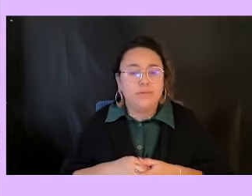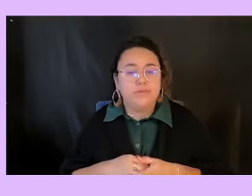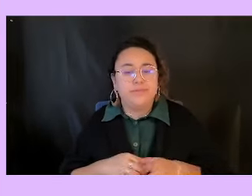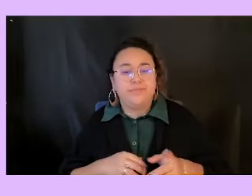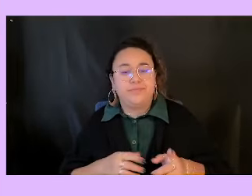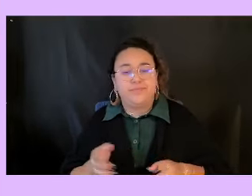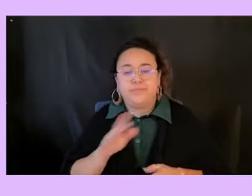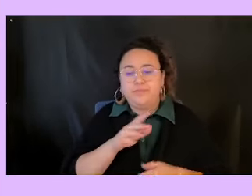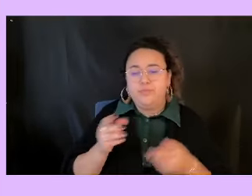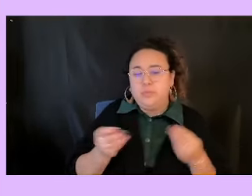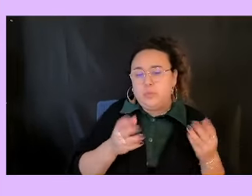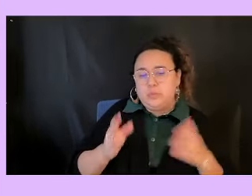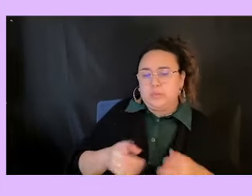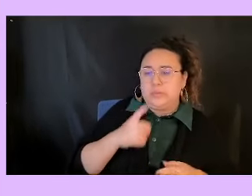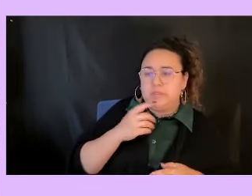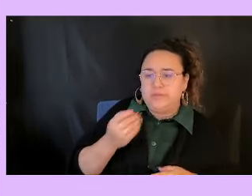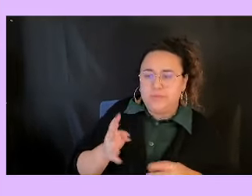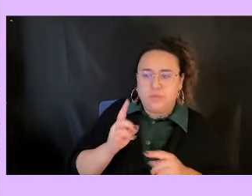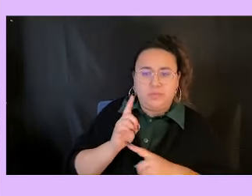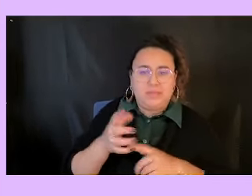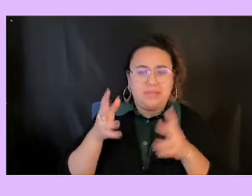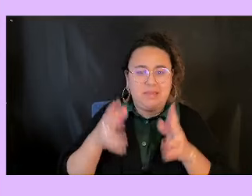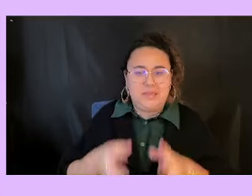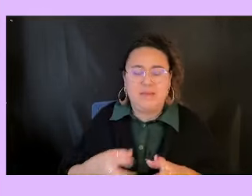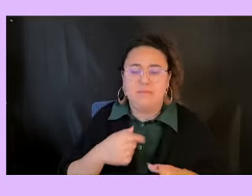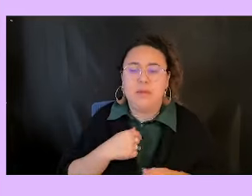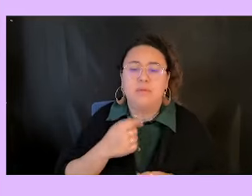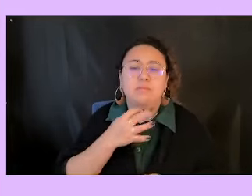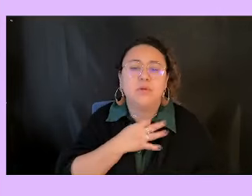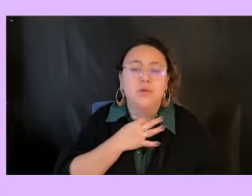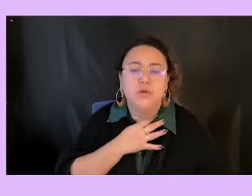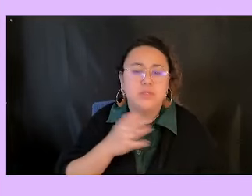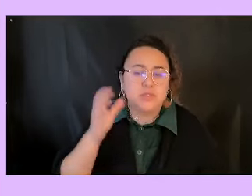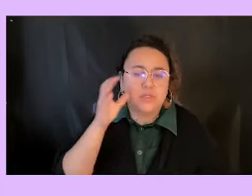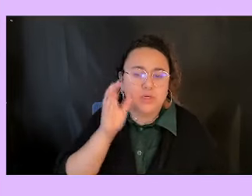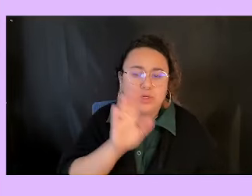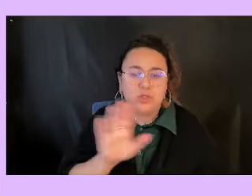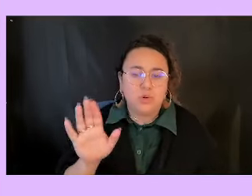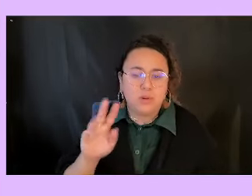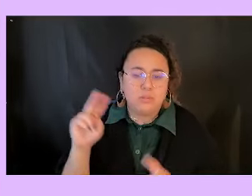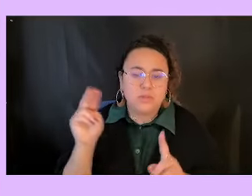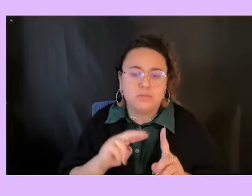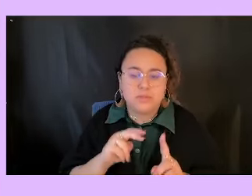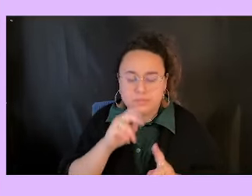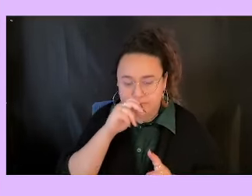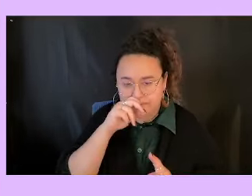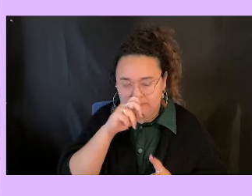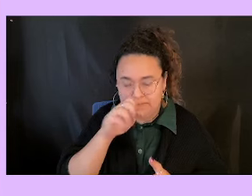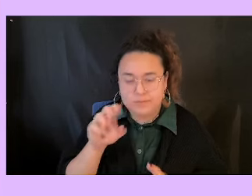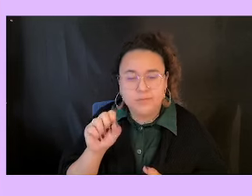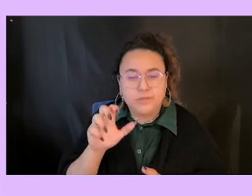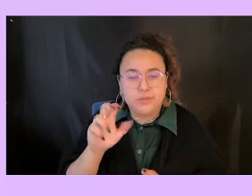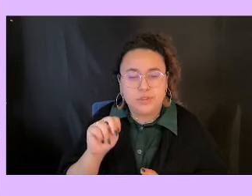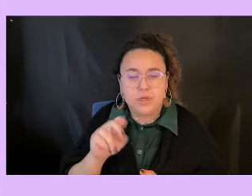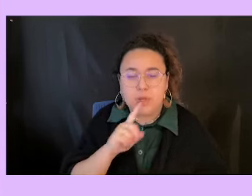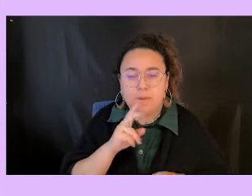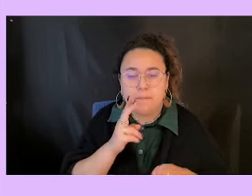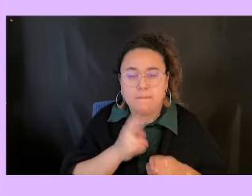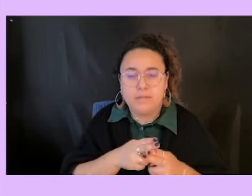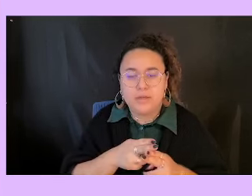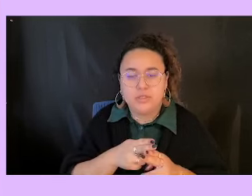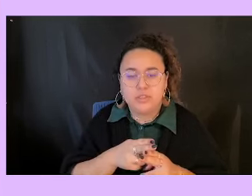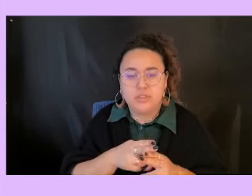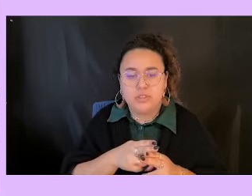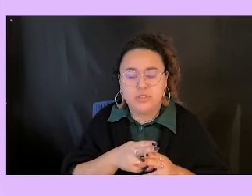on, we have just a couple more minutes, but I'd be curious to hear perspectives. Sean, you pointed at